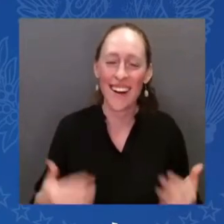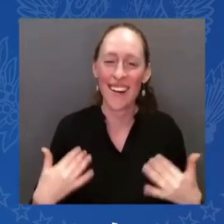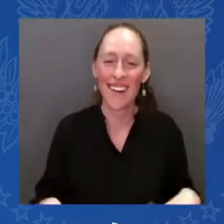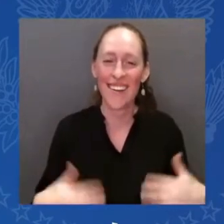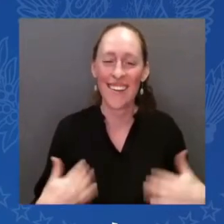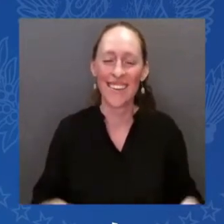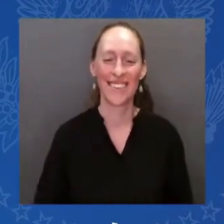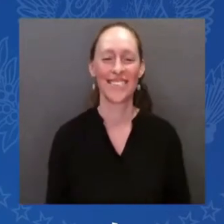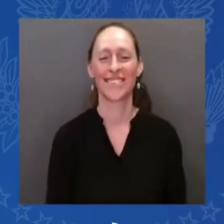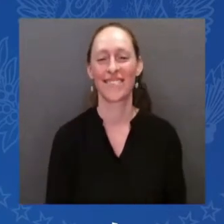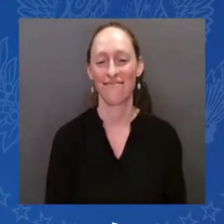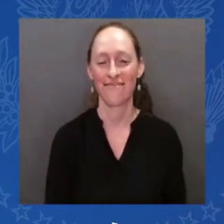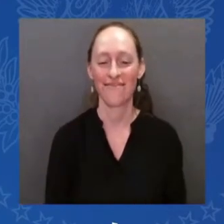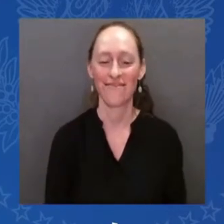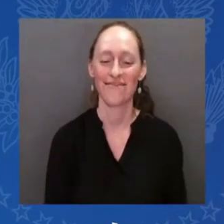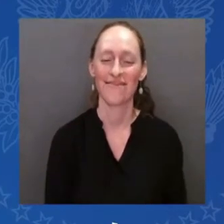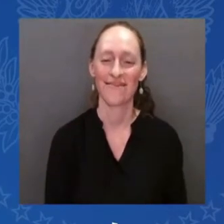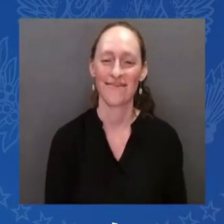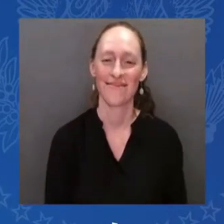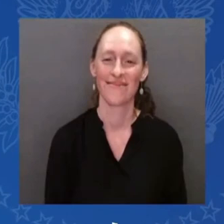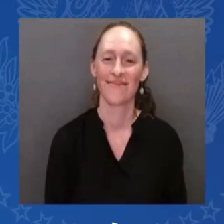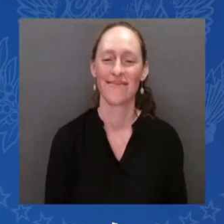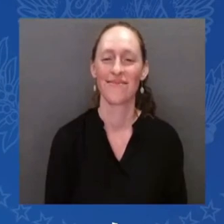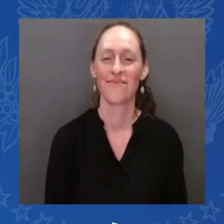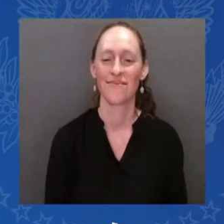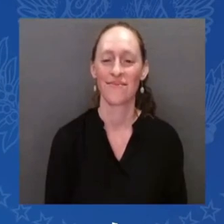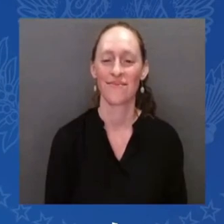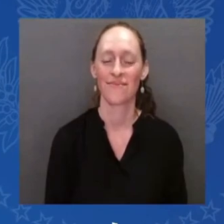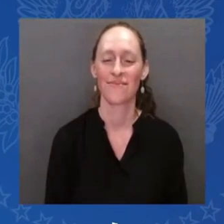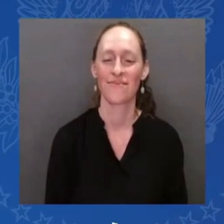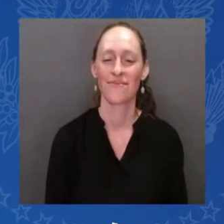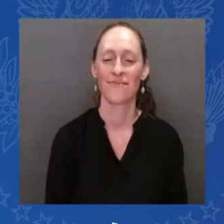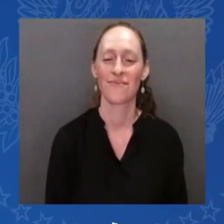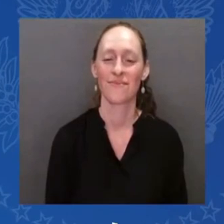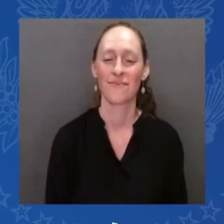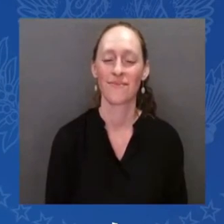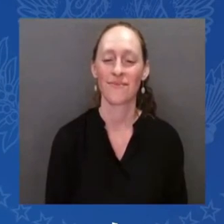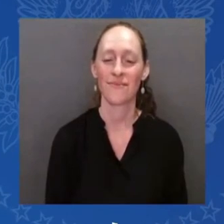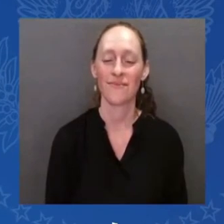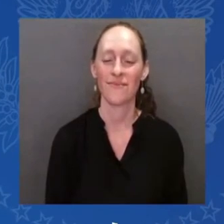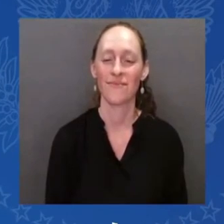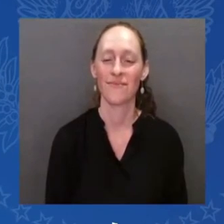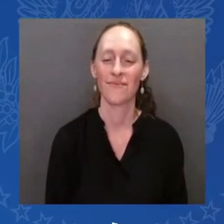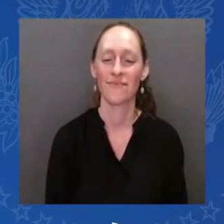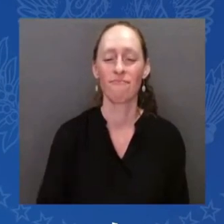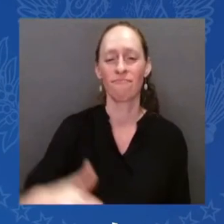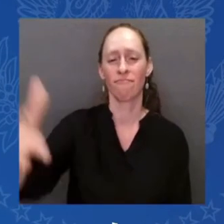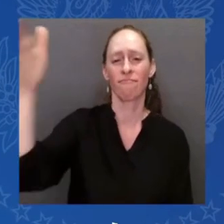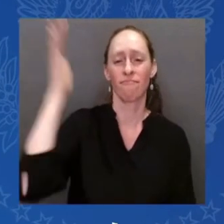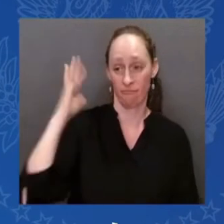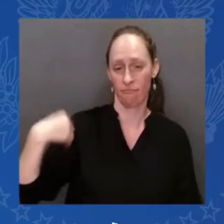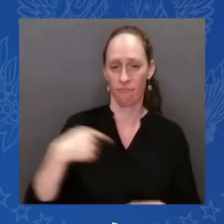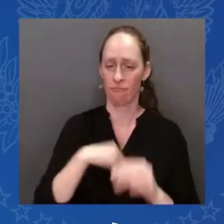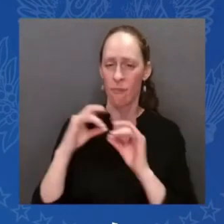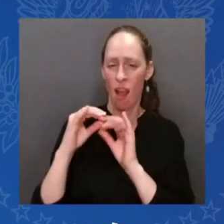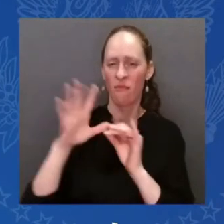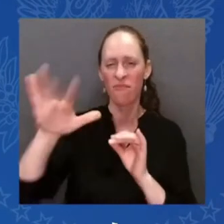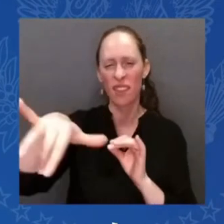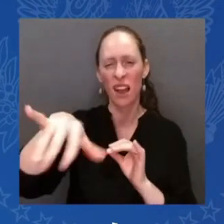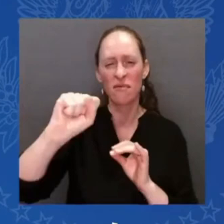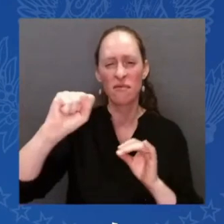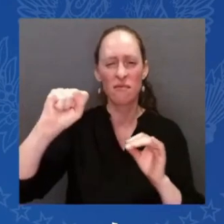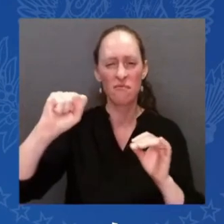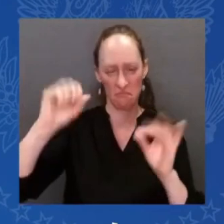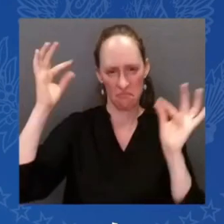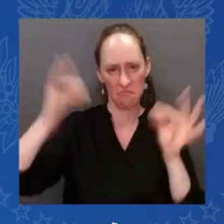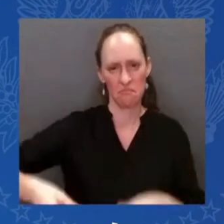When we set out to make this movie, I never imagined a night like this would be possible. It's a dream I didn't